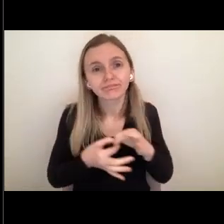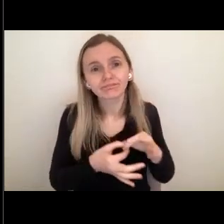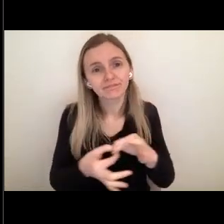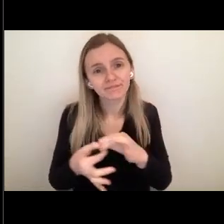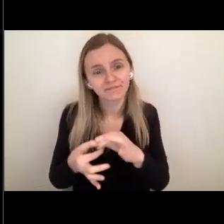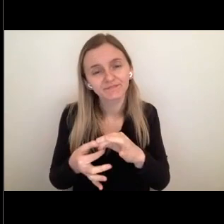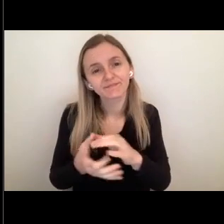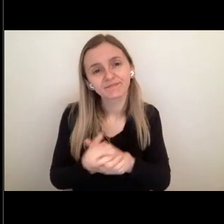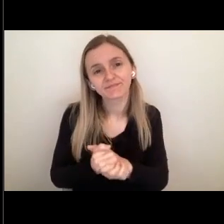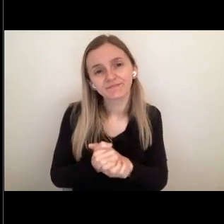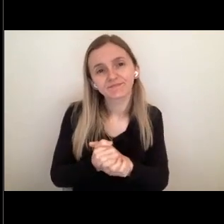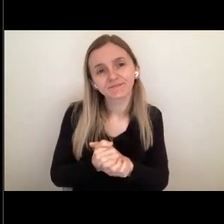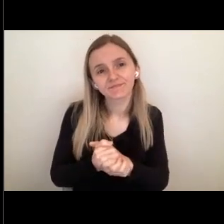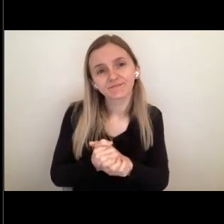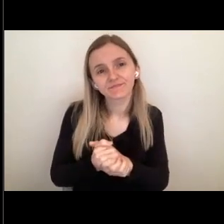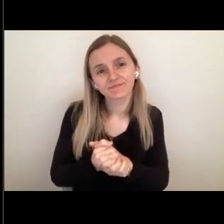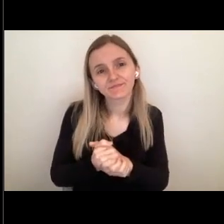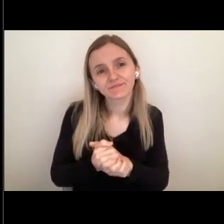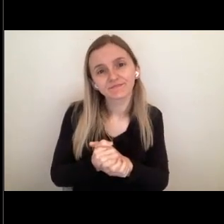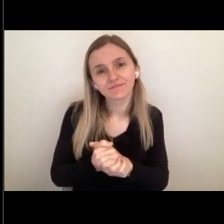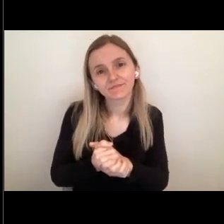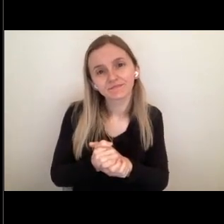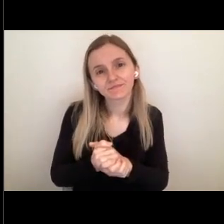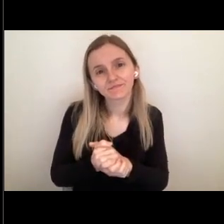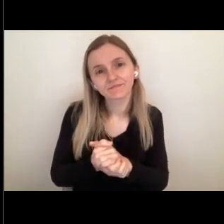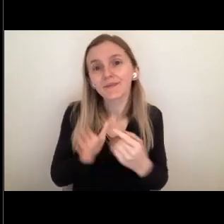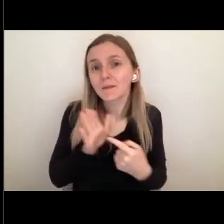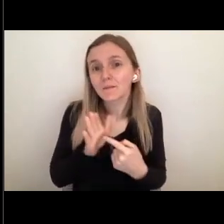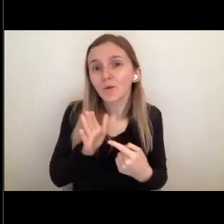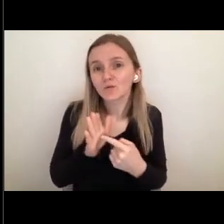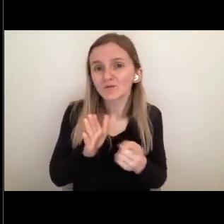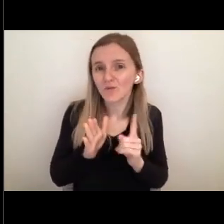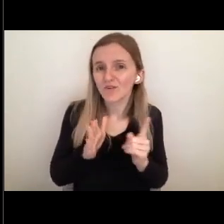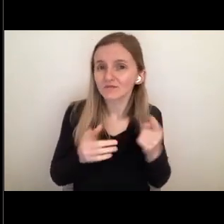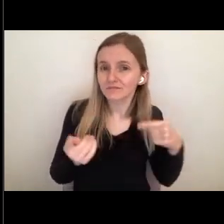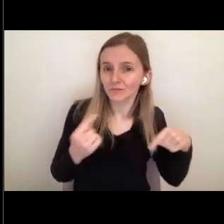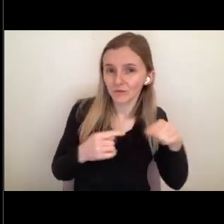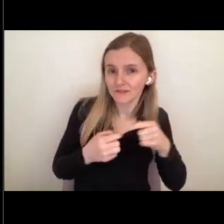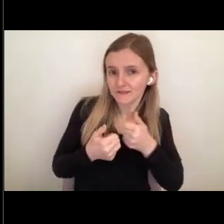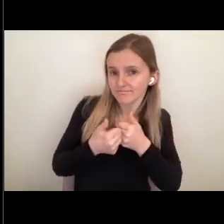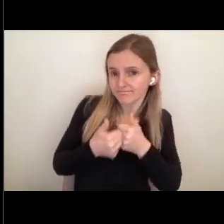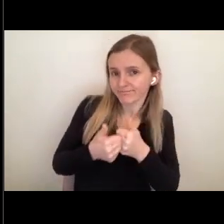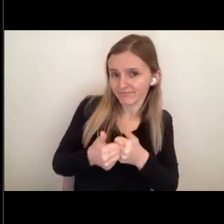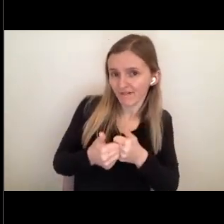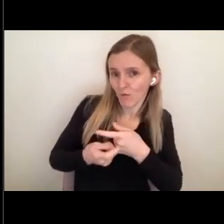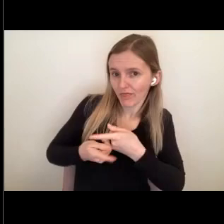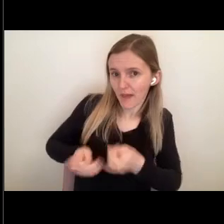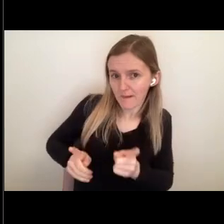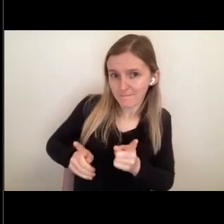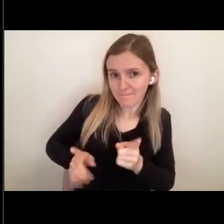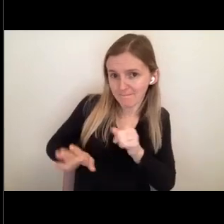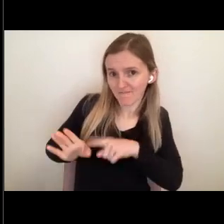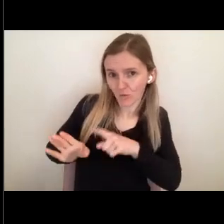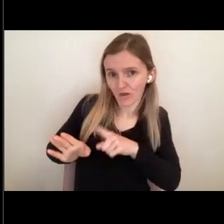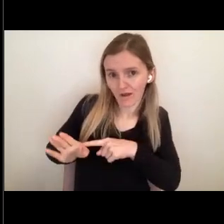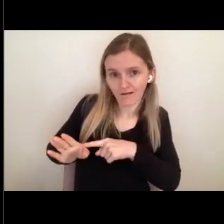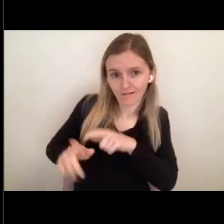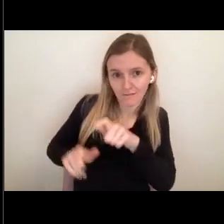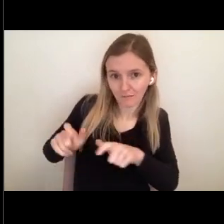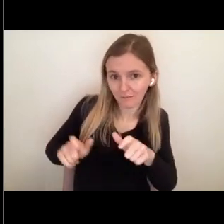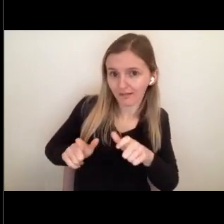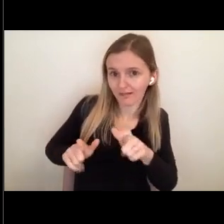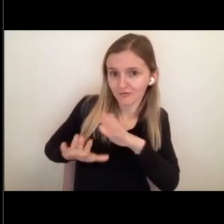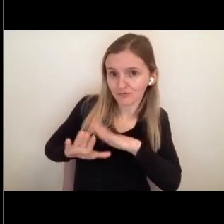I feel advocating for our children, for our young people, is so important. I think that's what you've identified